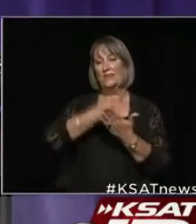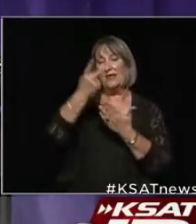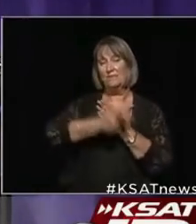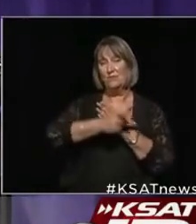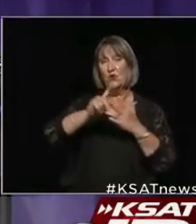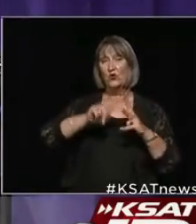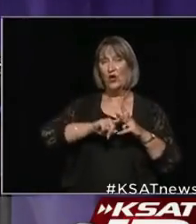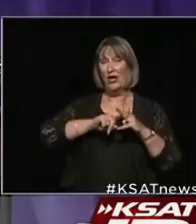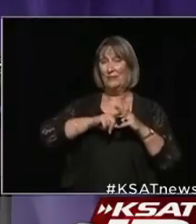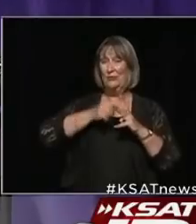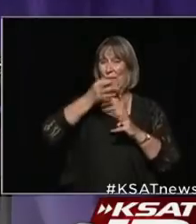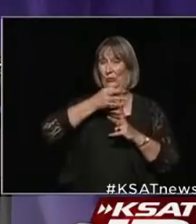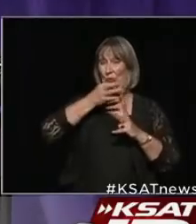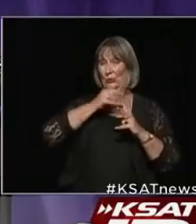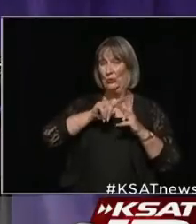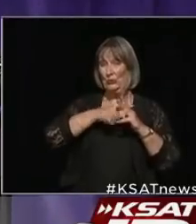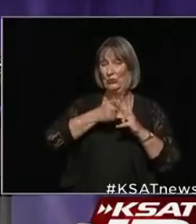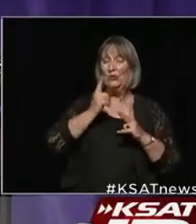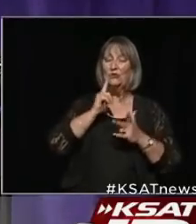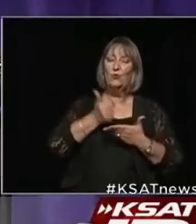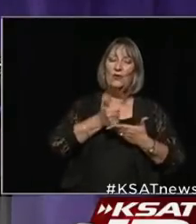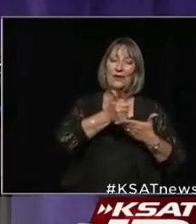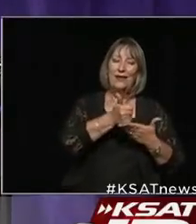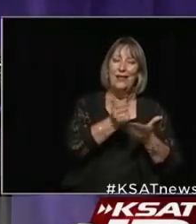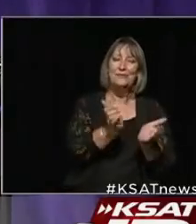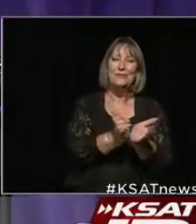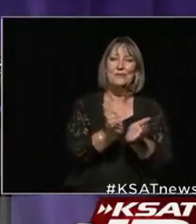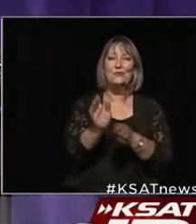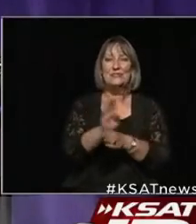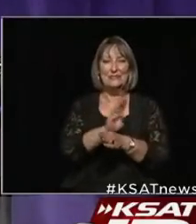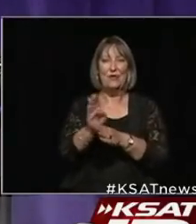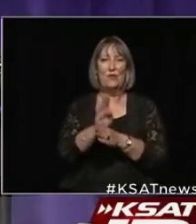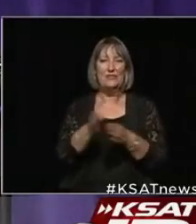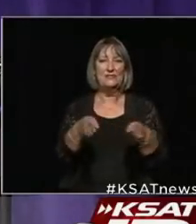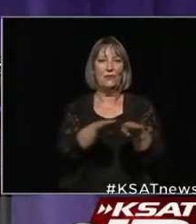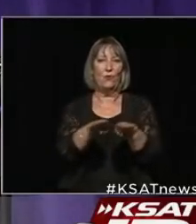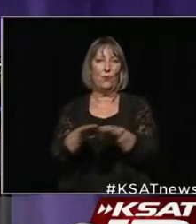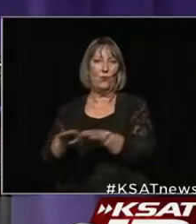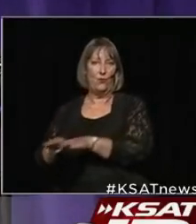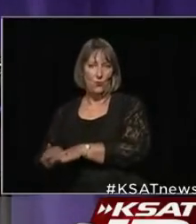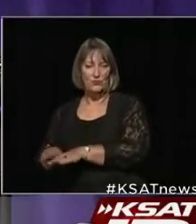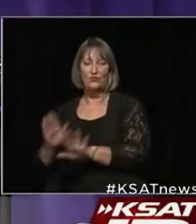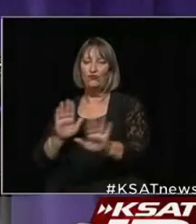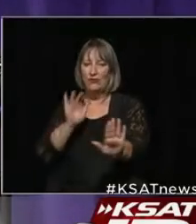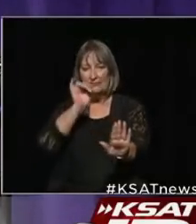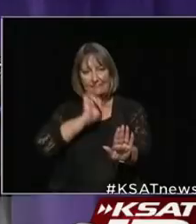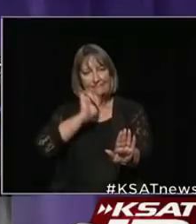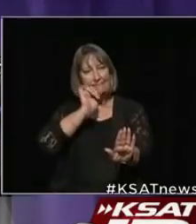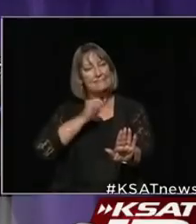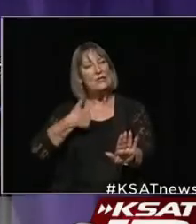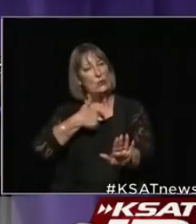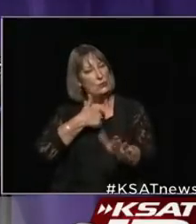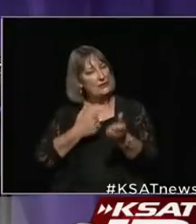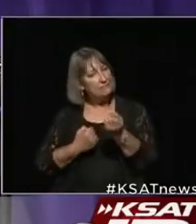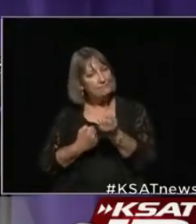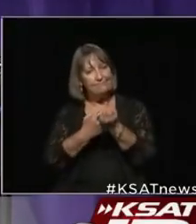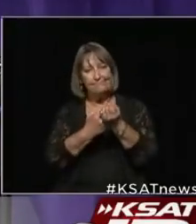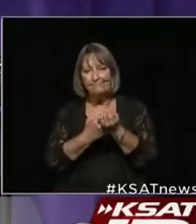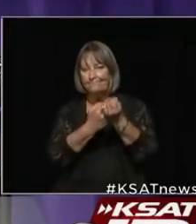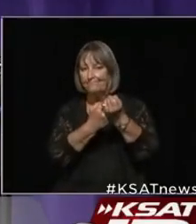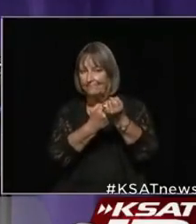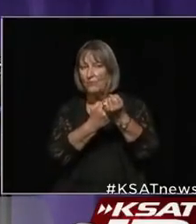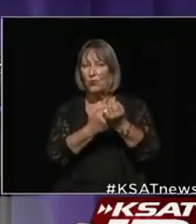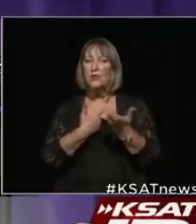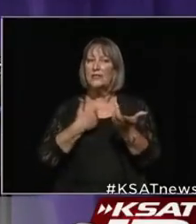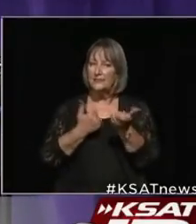some relief to some of those small businesses. So hang in there, bear with us, and we're going to continue to support and have the back